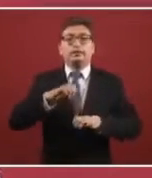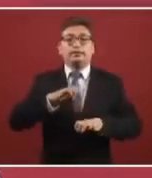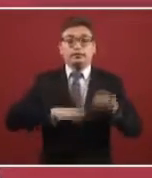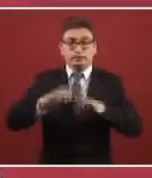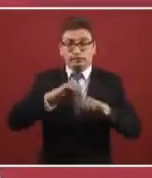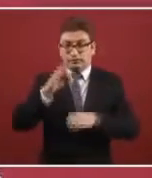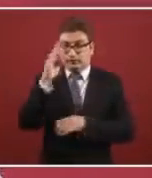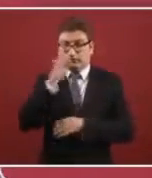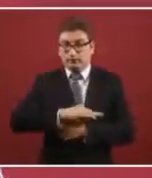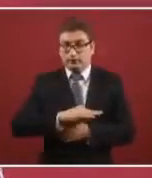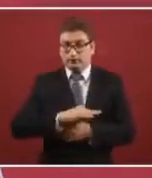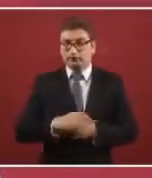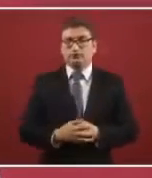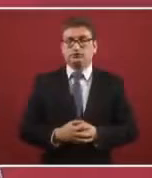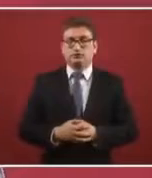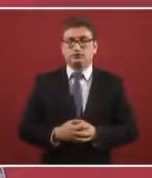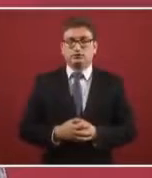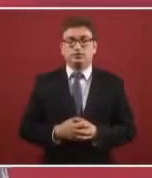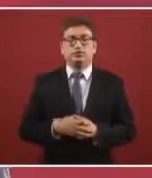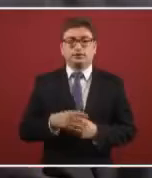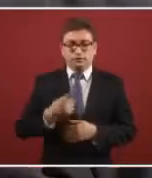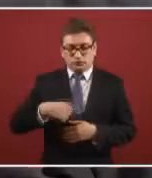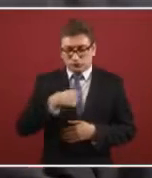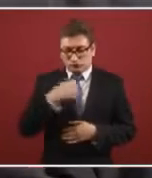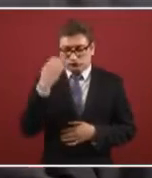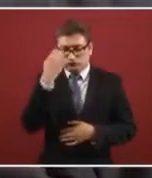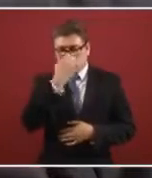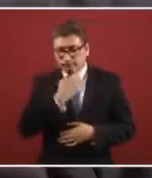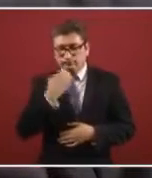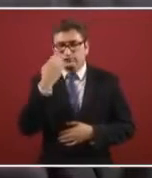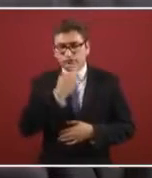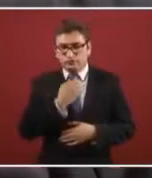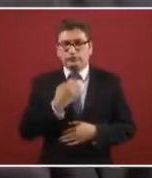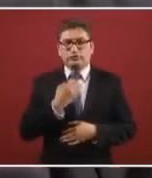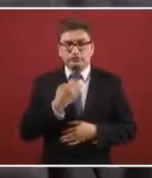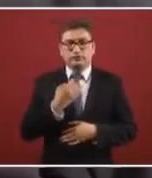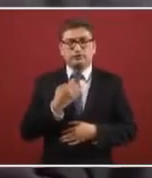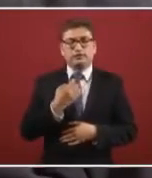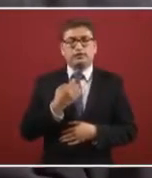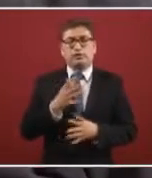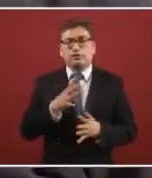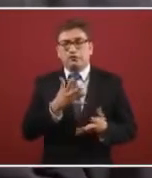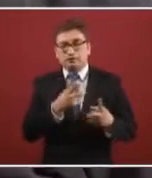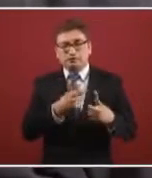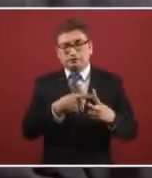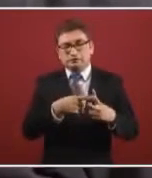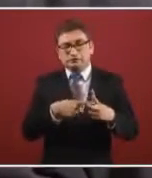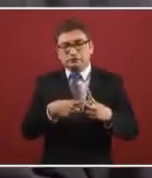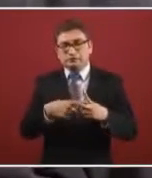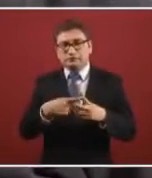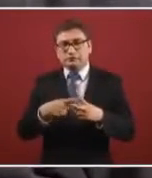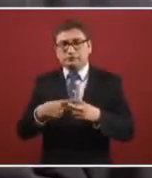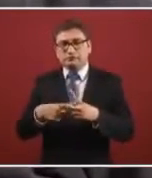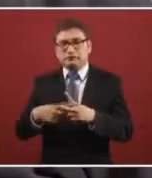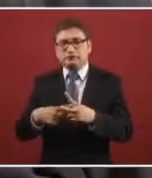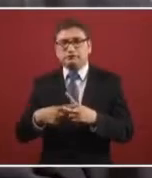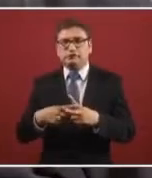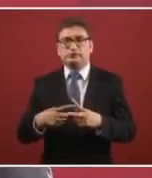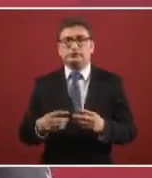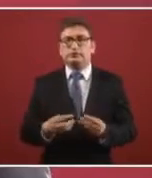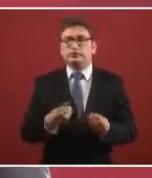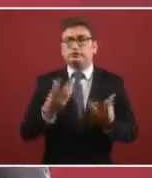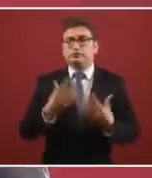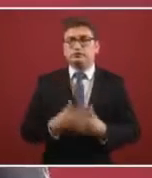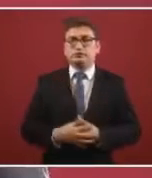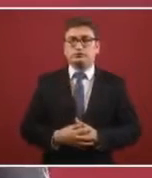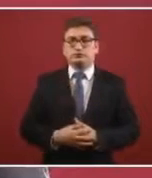phantom Hemos companies, estado haciendo un análisis and we've been doing an y se analysis, calcula and we calculate que